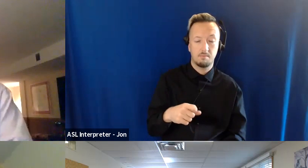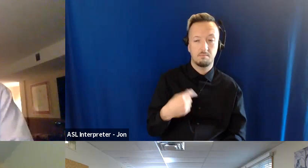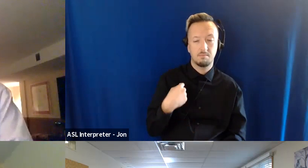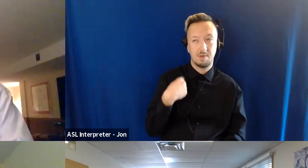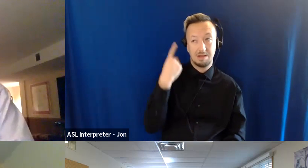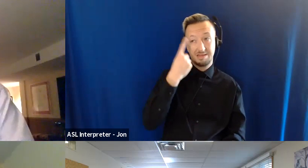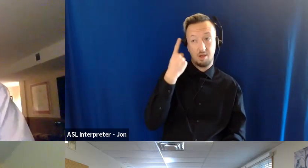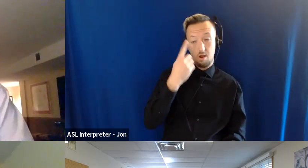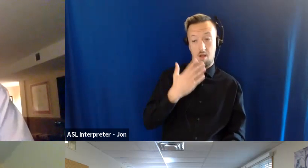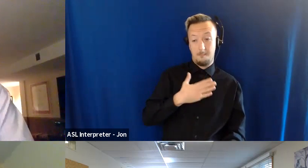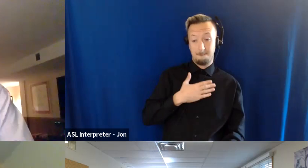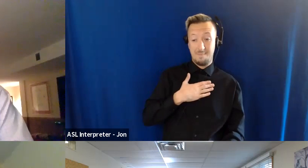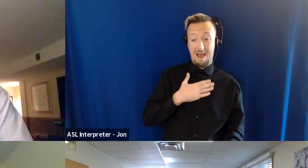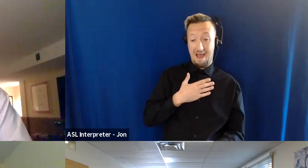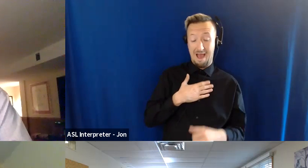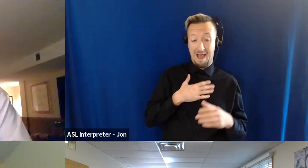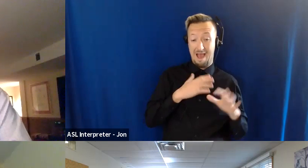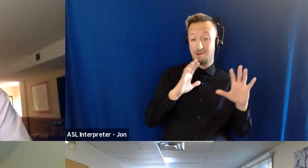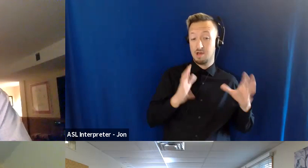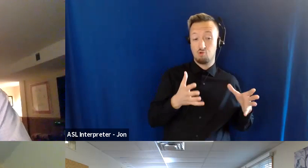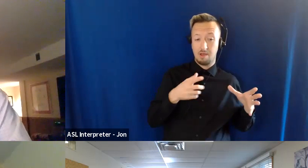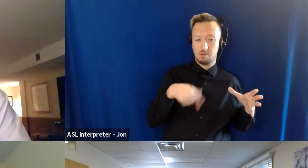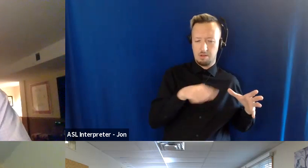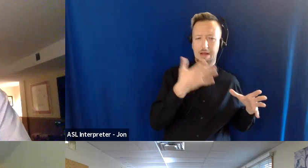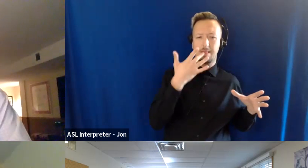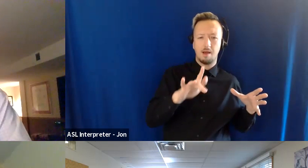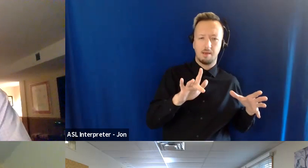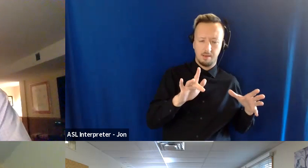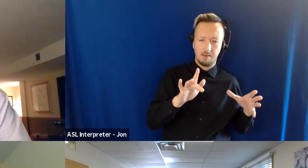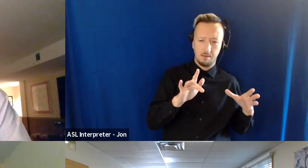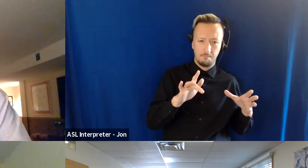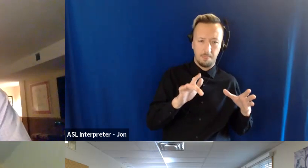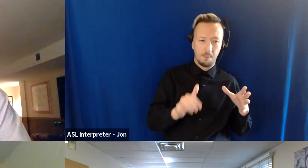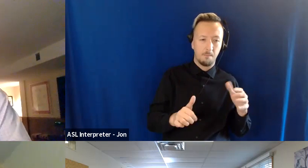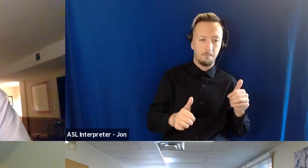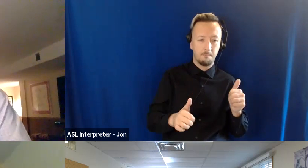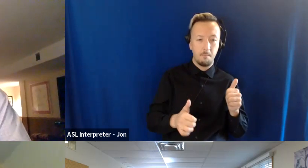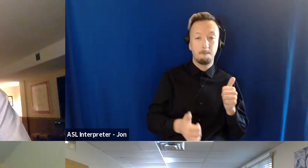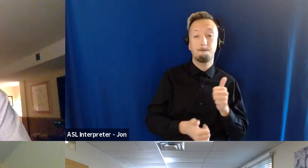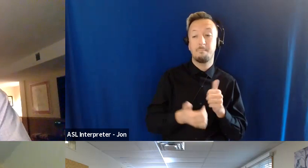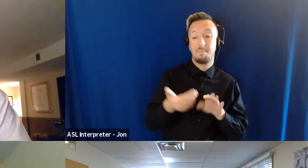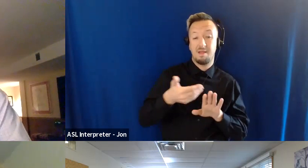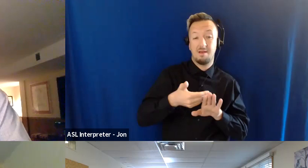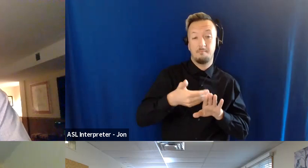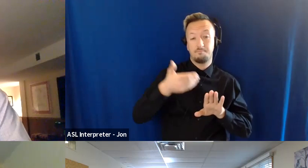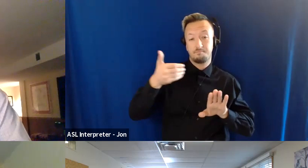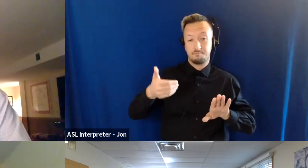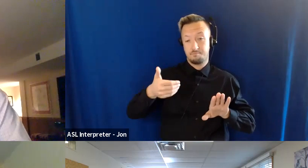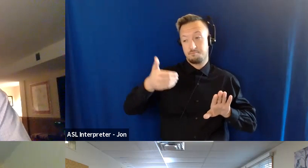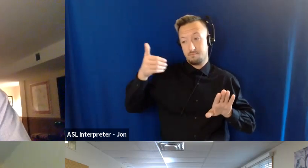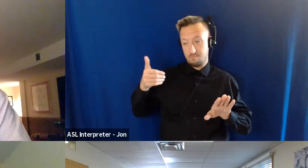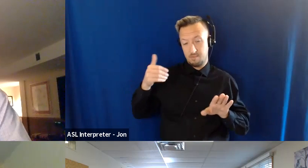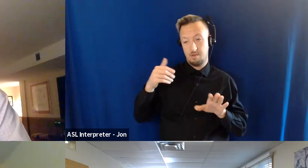my generation to be lucky, and I would assume that most of other generations would consider us lucky as